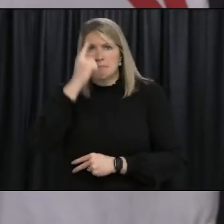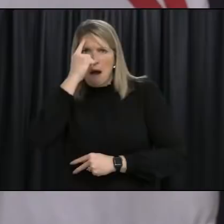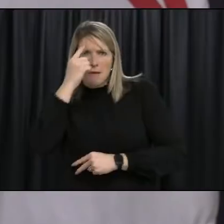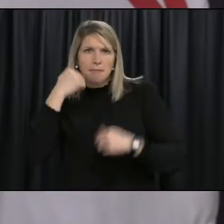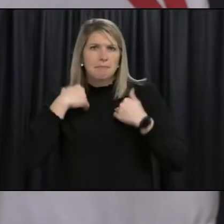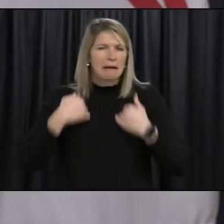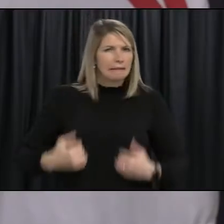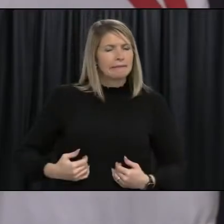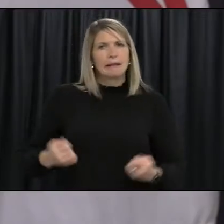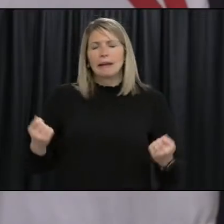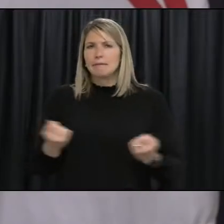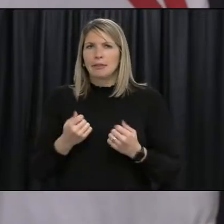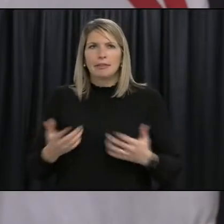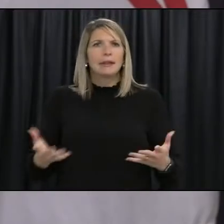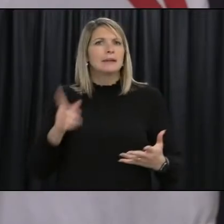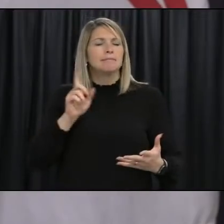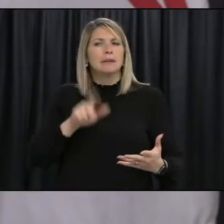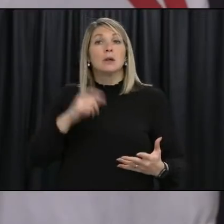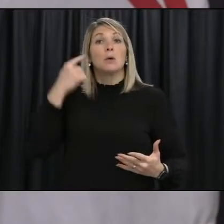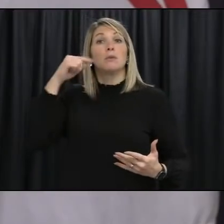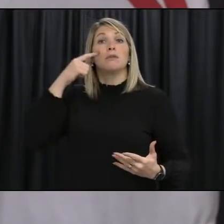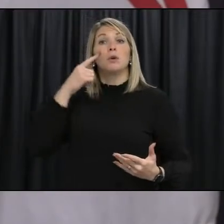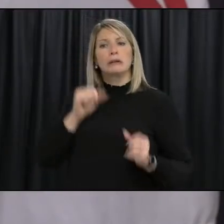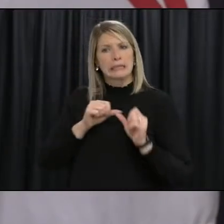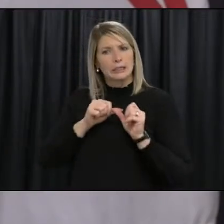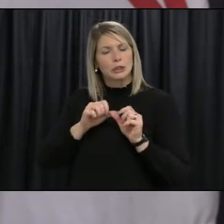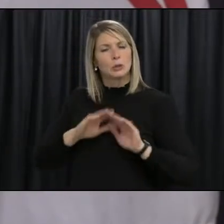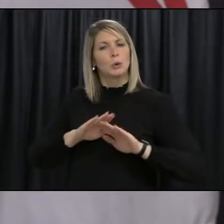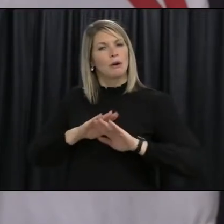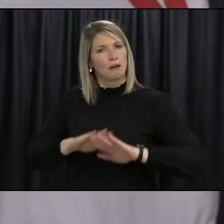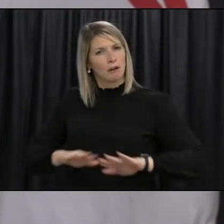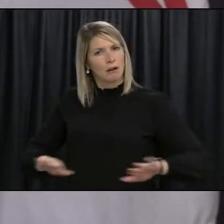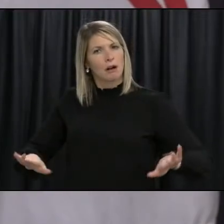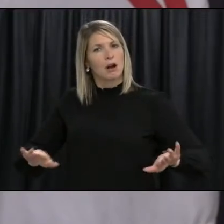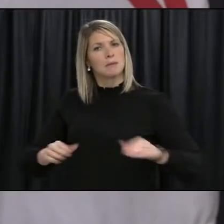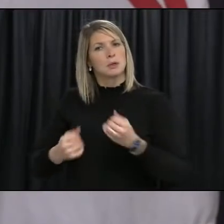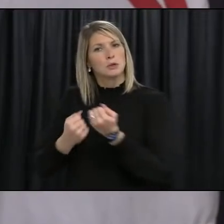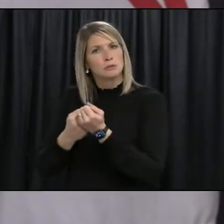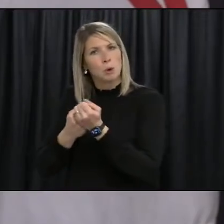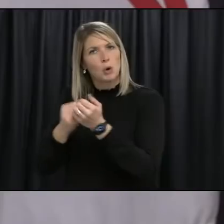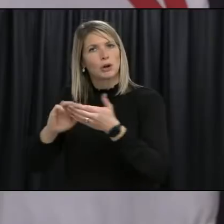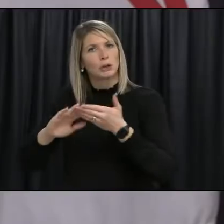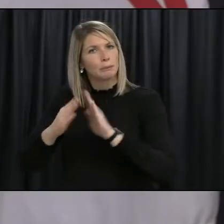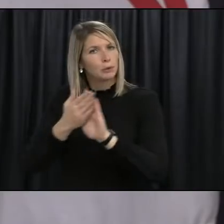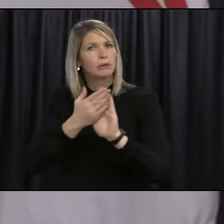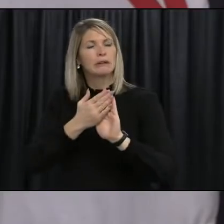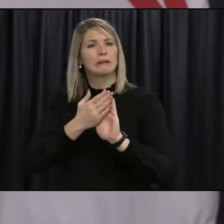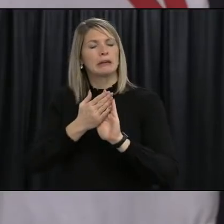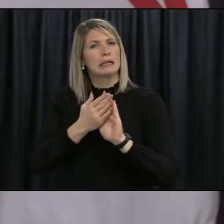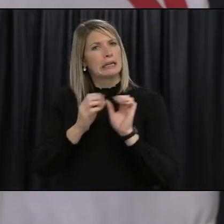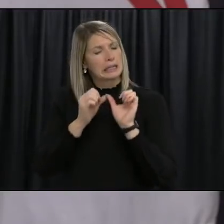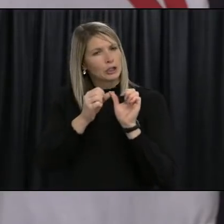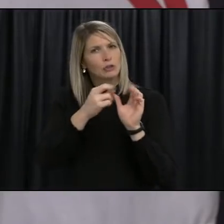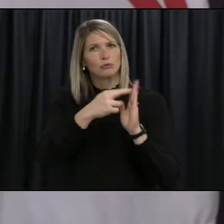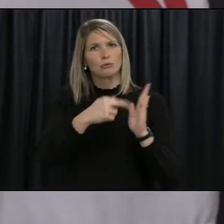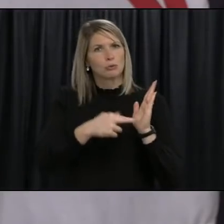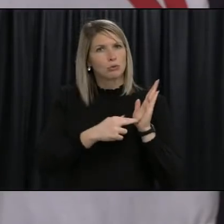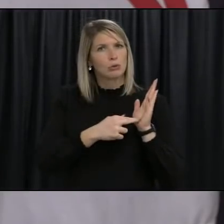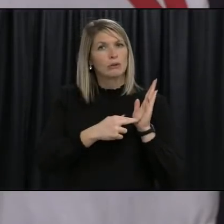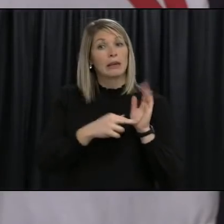kind, to support our communities as we've been doing for so long. Together, we are stronger when facing this